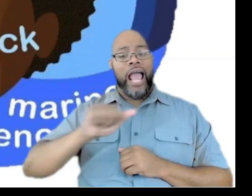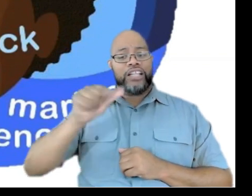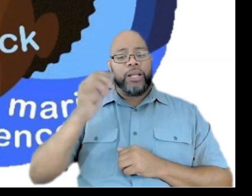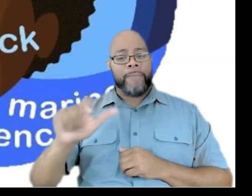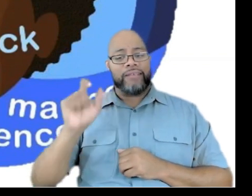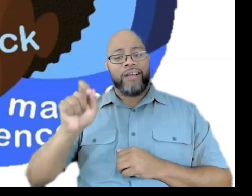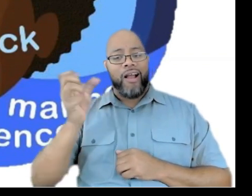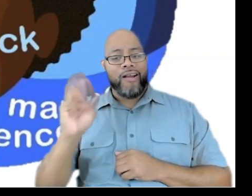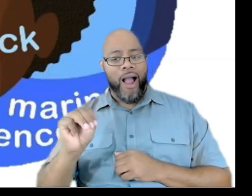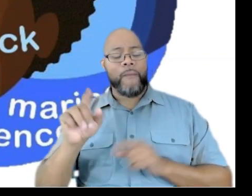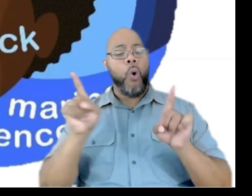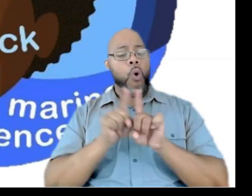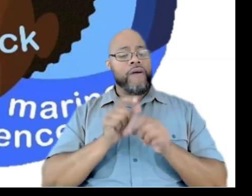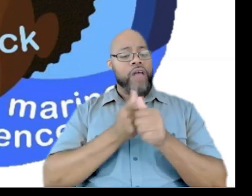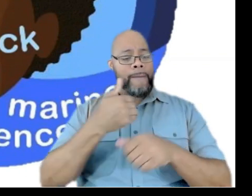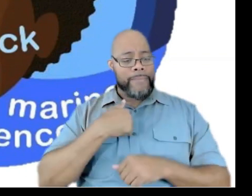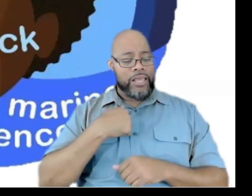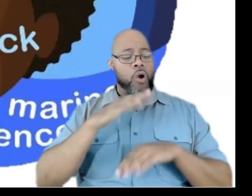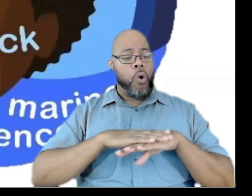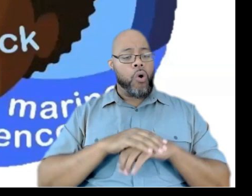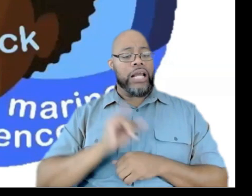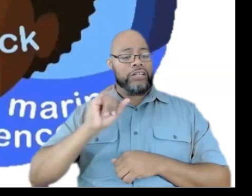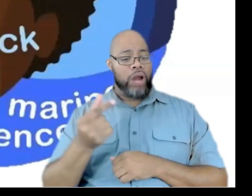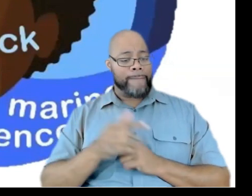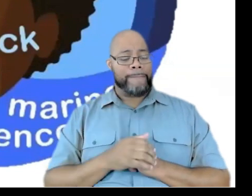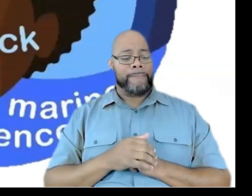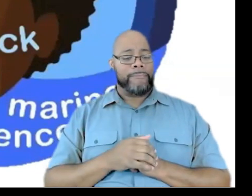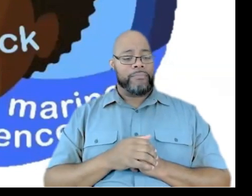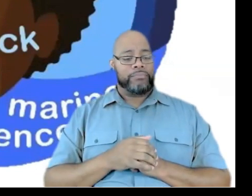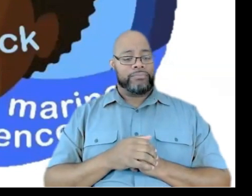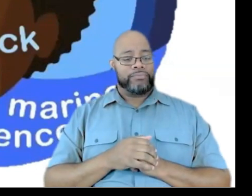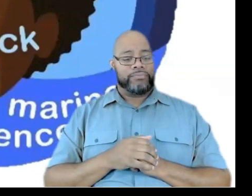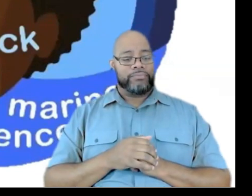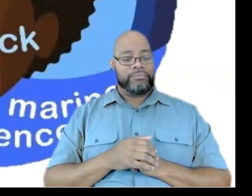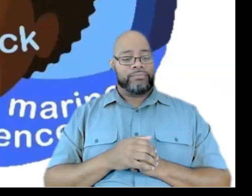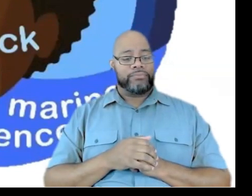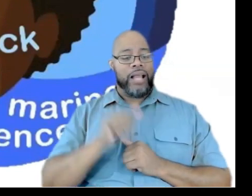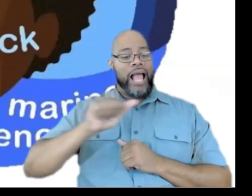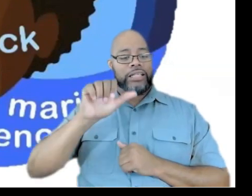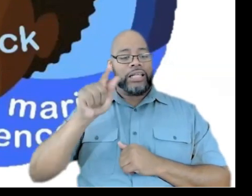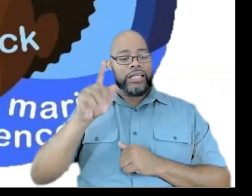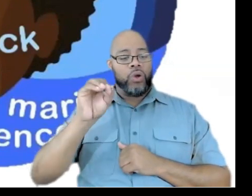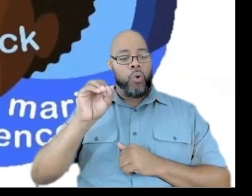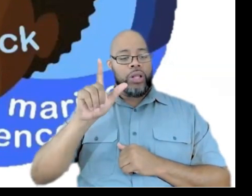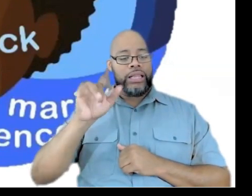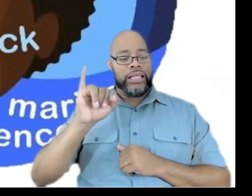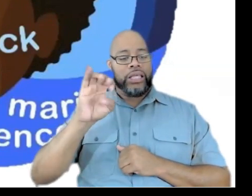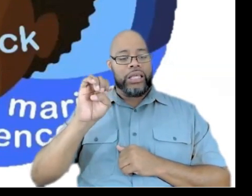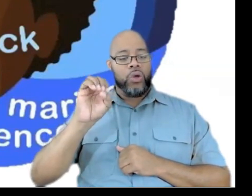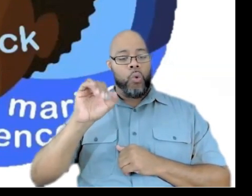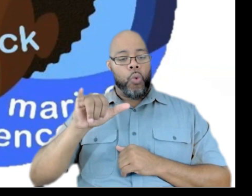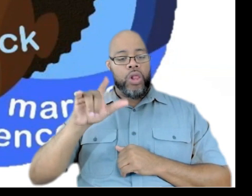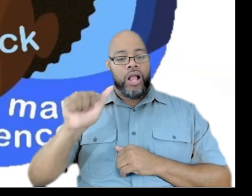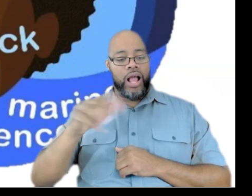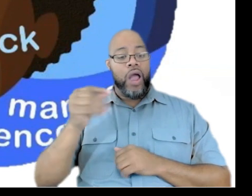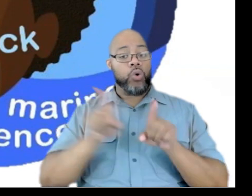ksinyanya@gmail.com. You can also follow me on Instagram at Koliola. I'm